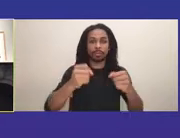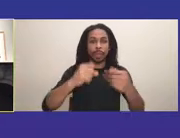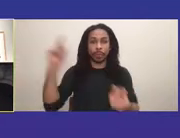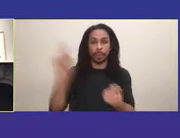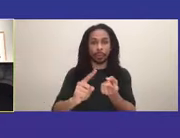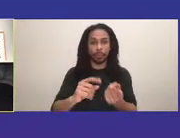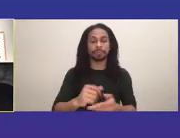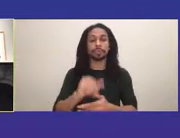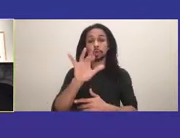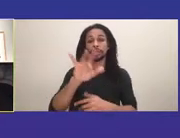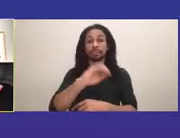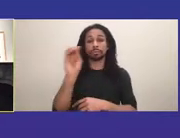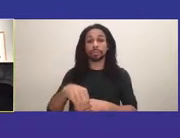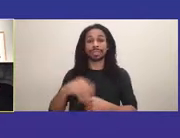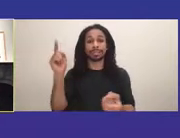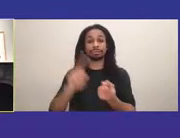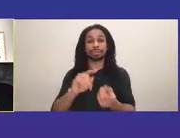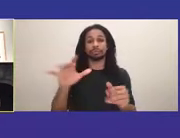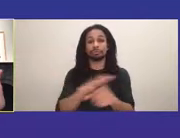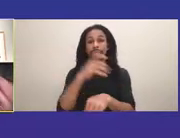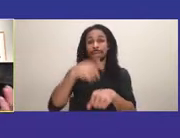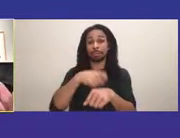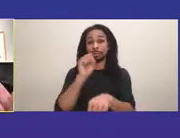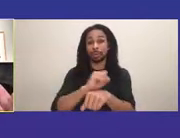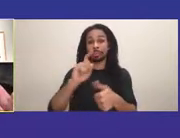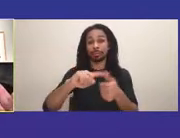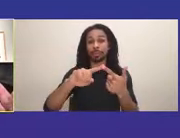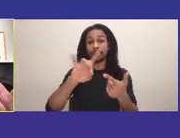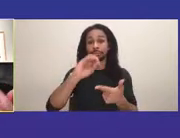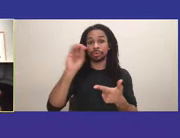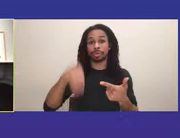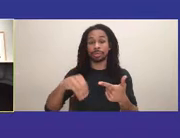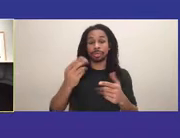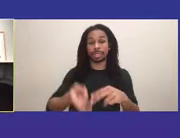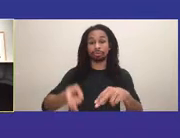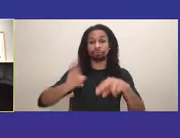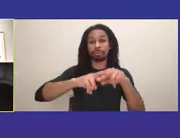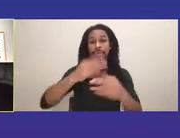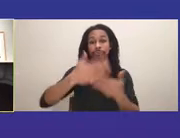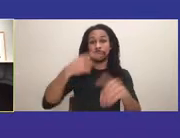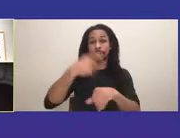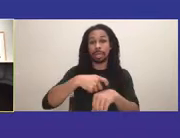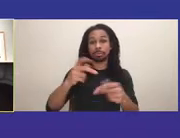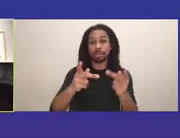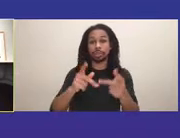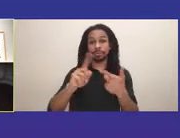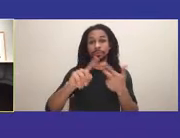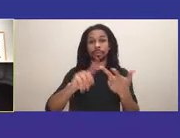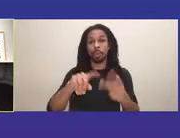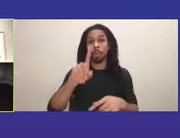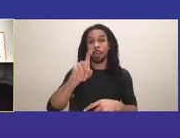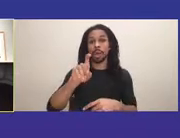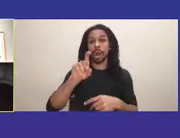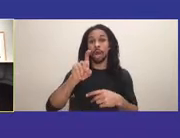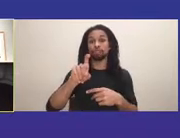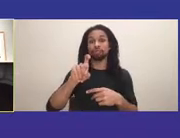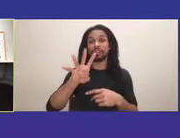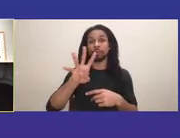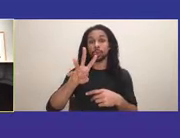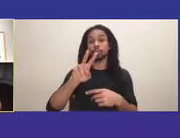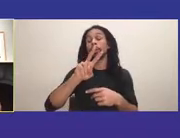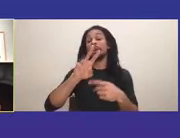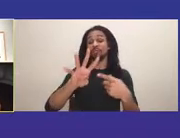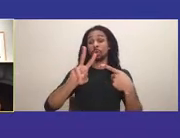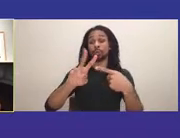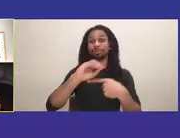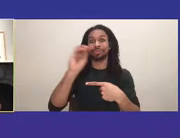decrease in full-time employment, 8% increase in part-time positions, and a 142% decrease